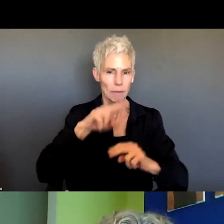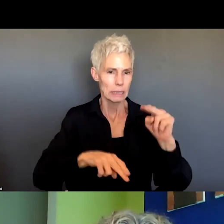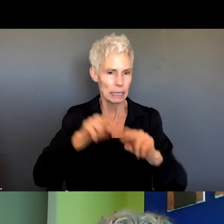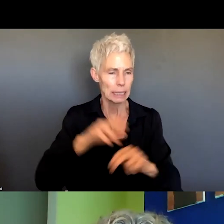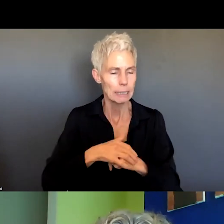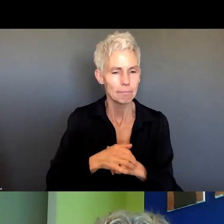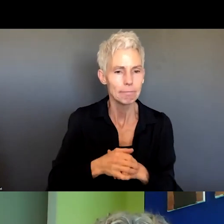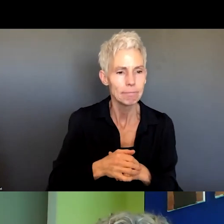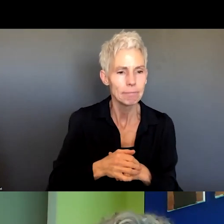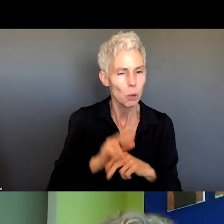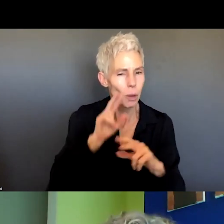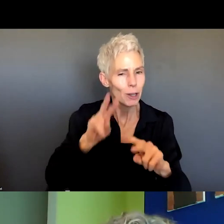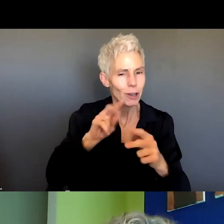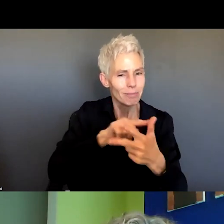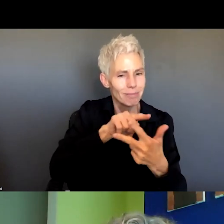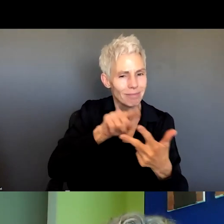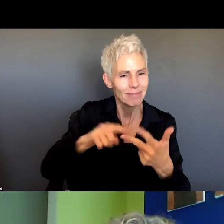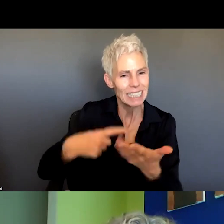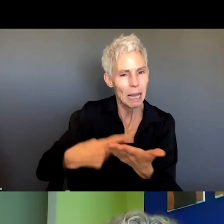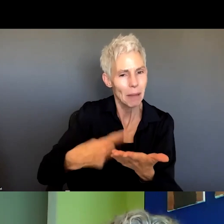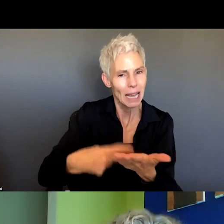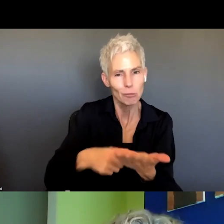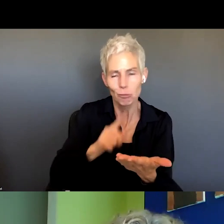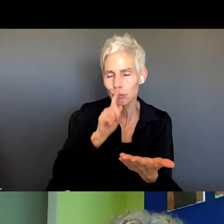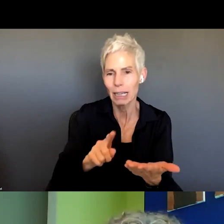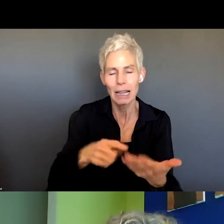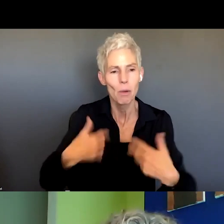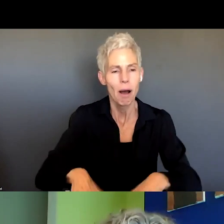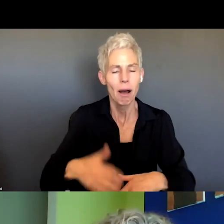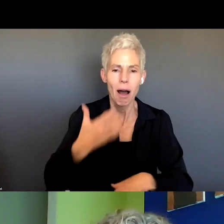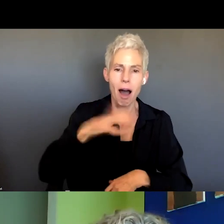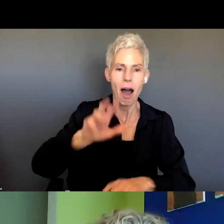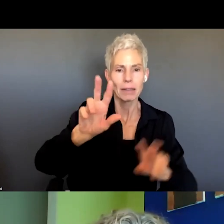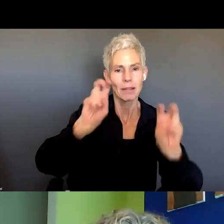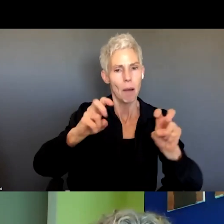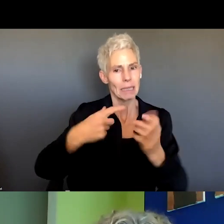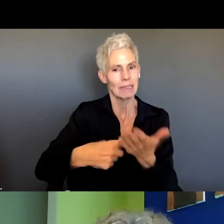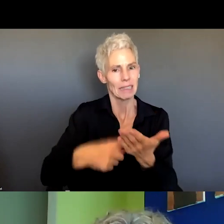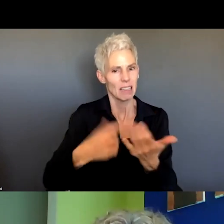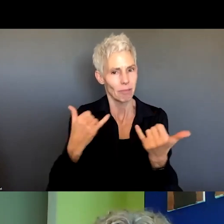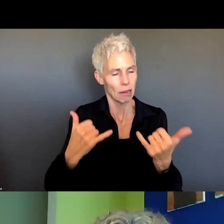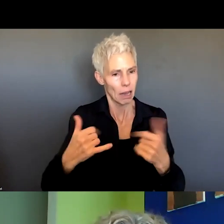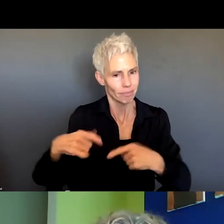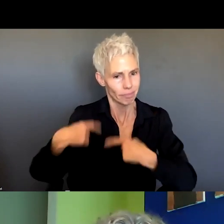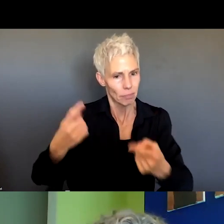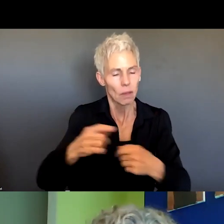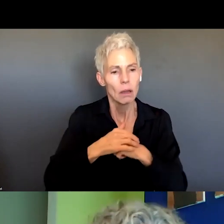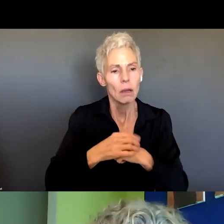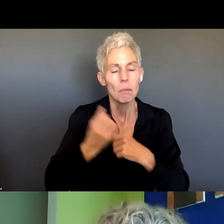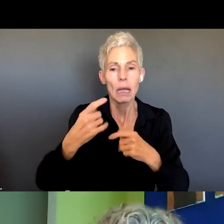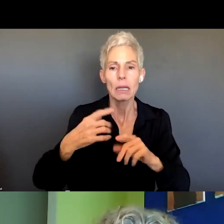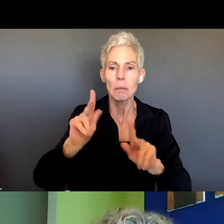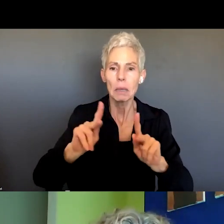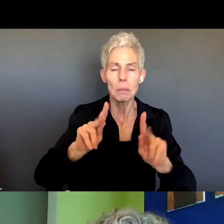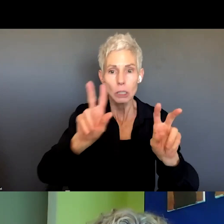Great. So looking forward to those debates. They are really hot topics. A lot of people talk about these